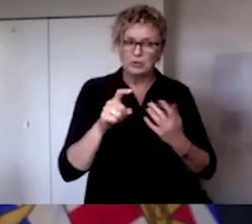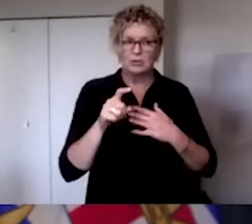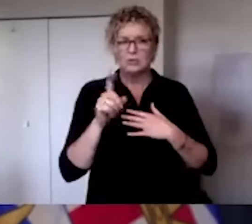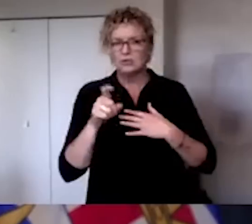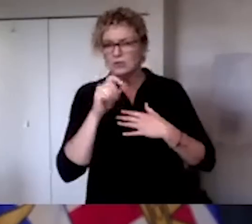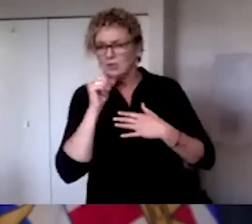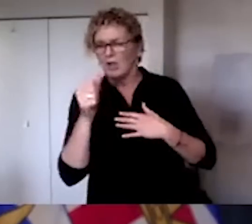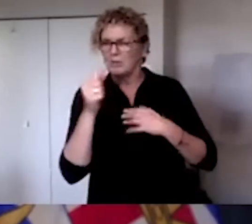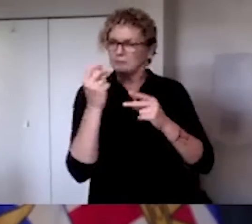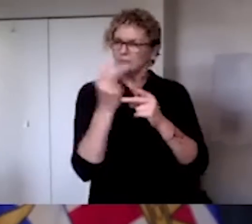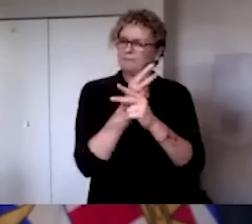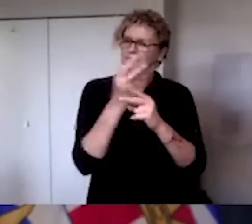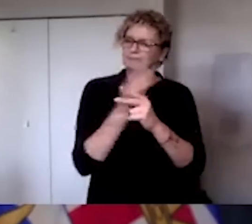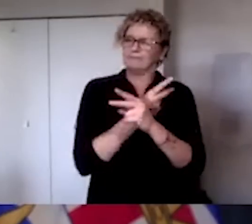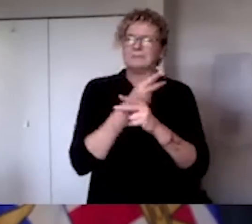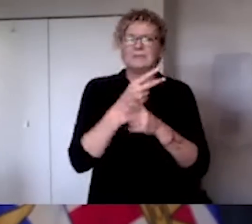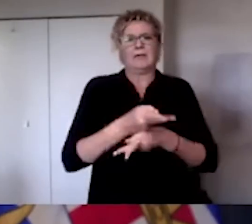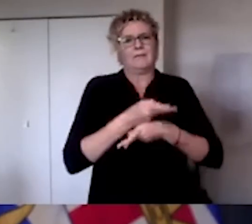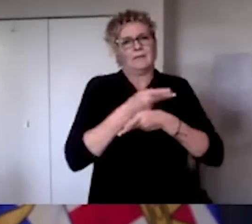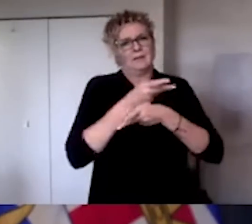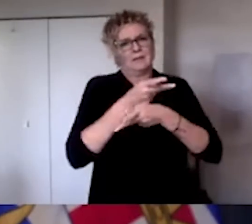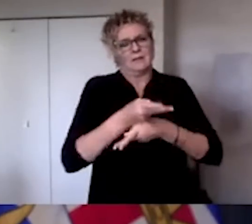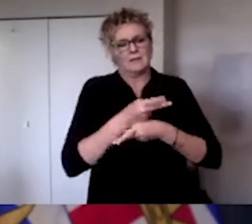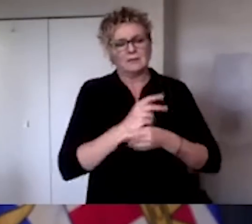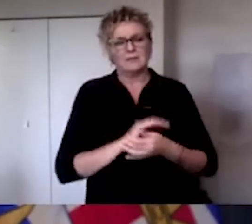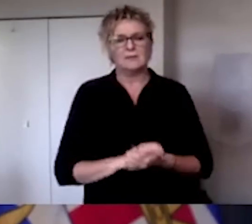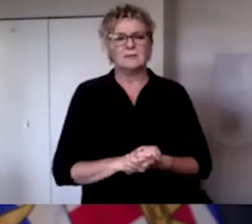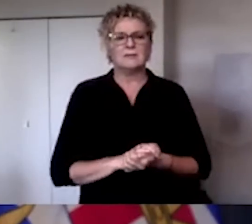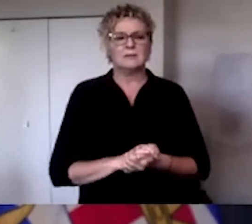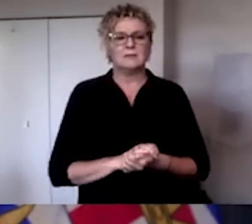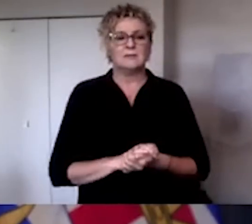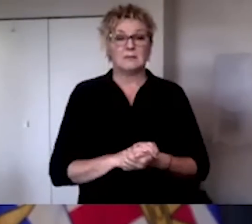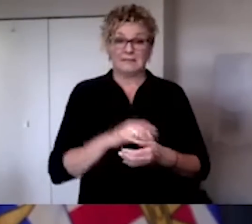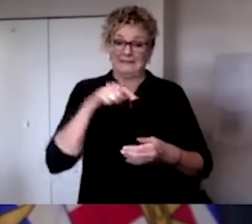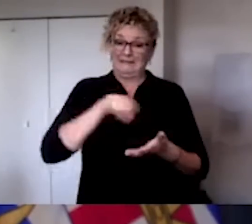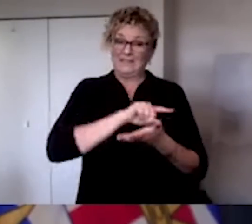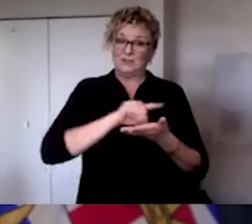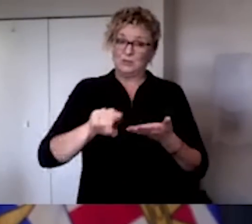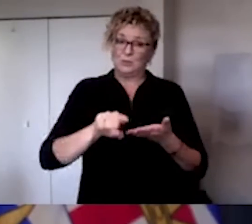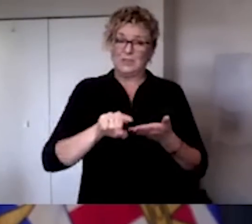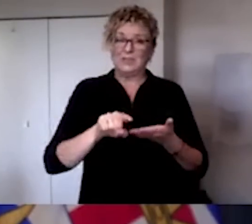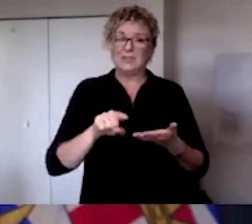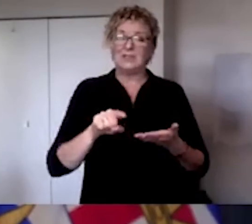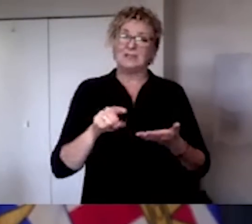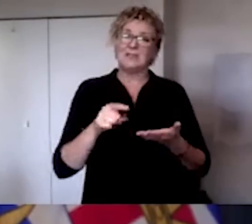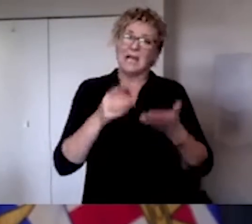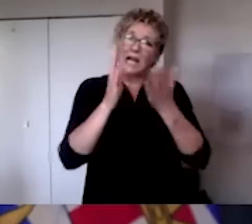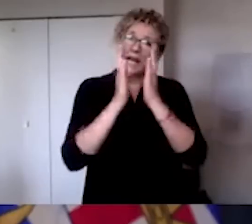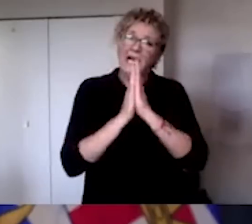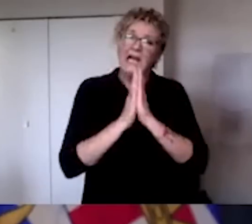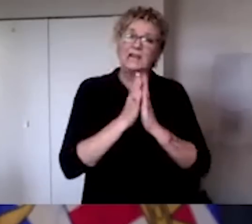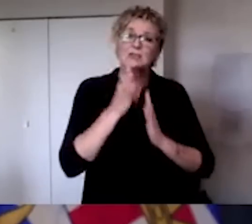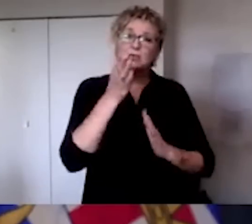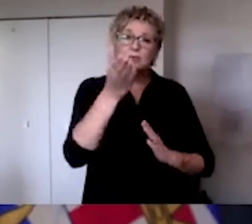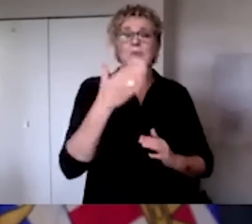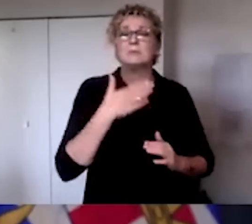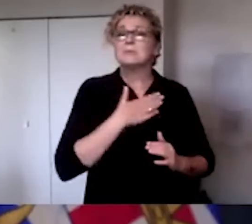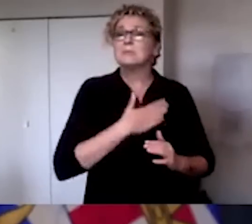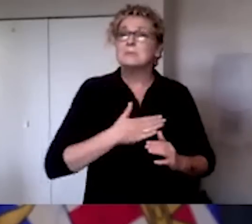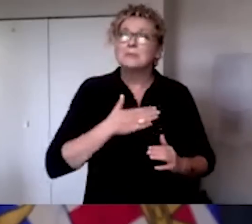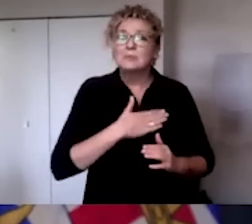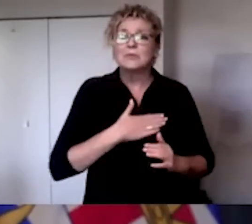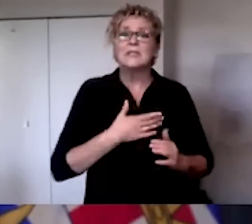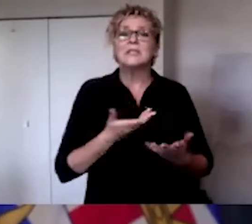and we can do it again. That includes making sure you know when you're making your